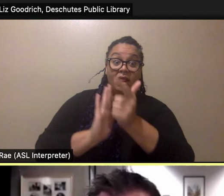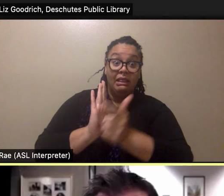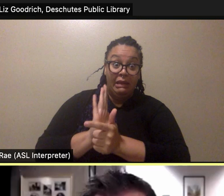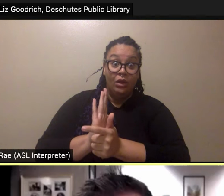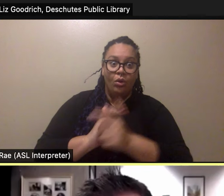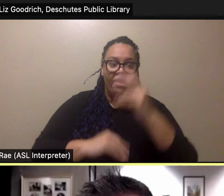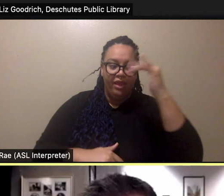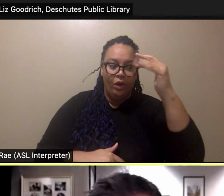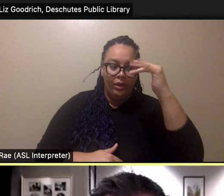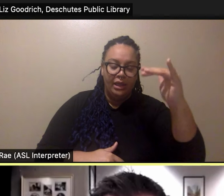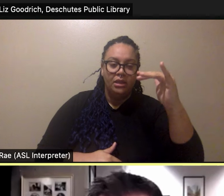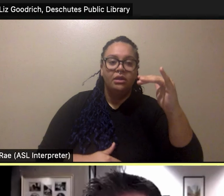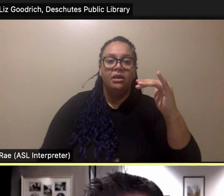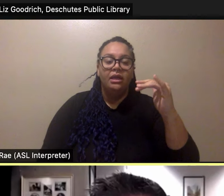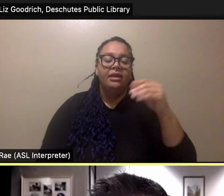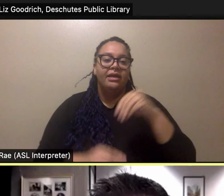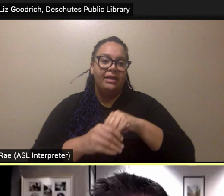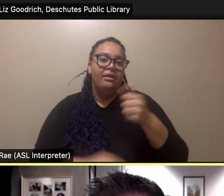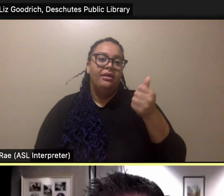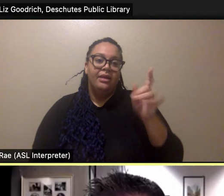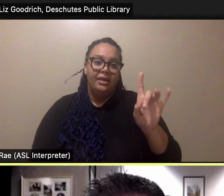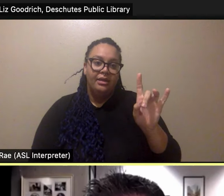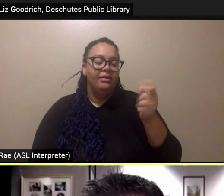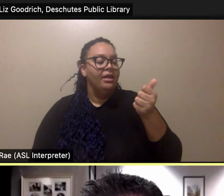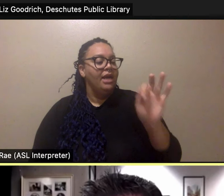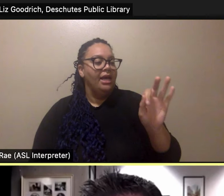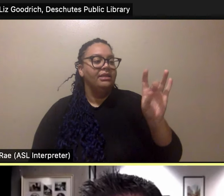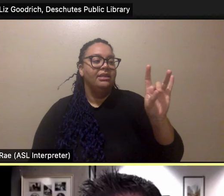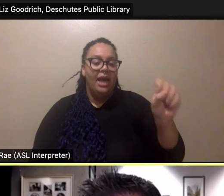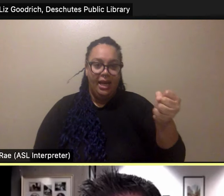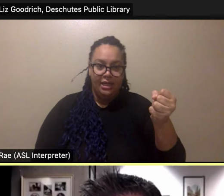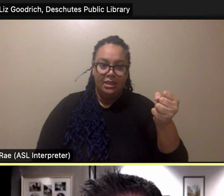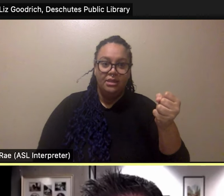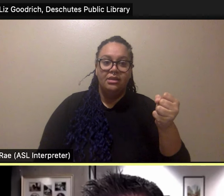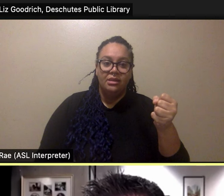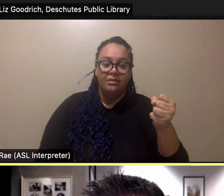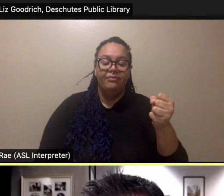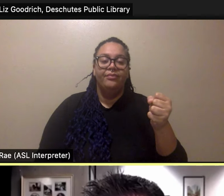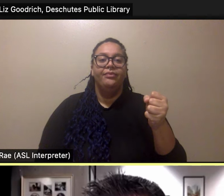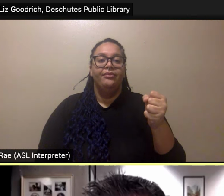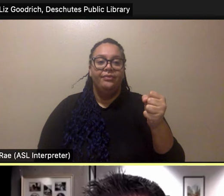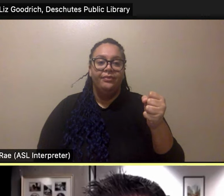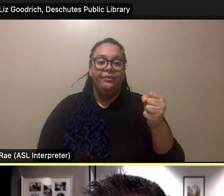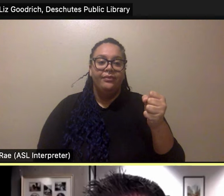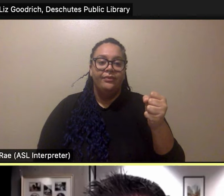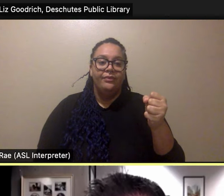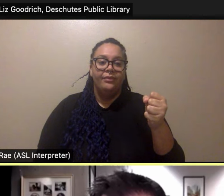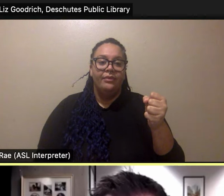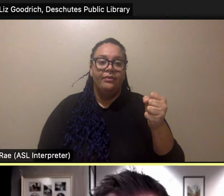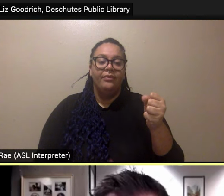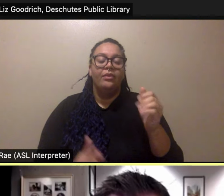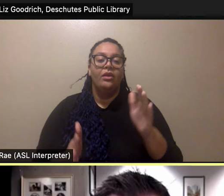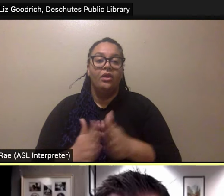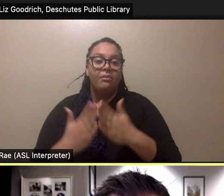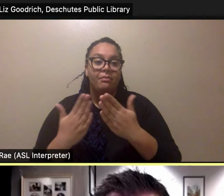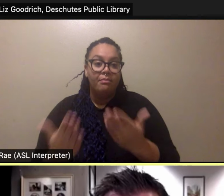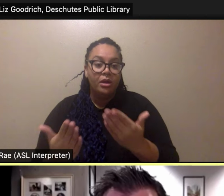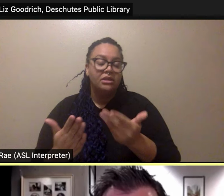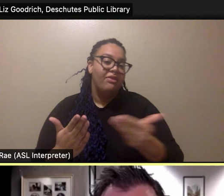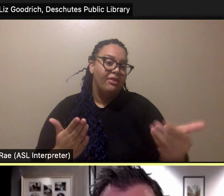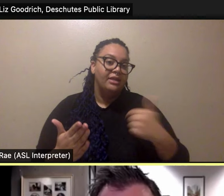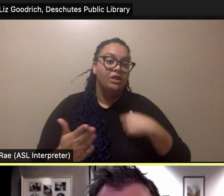theory in the 1980s. Some of the books that did the original history of some of the tropes I just talked about, the narratives I just